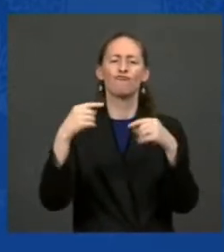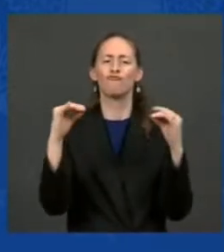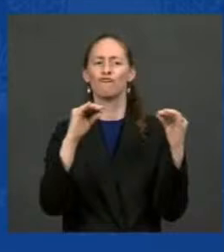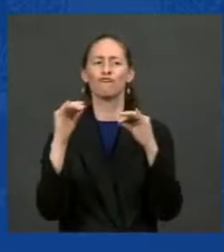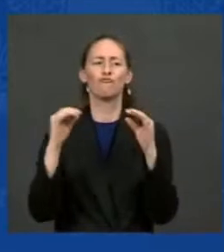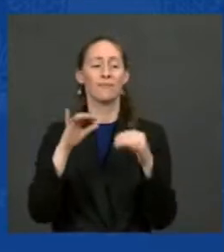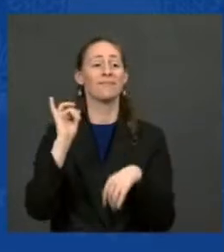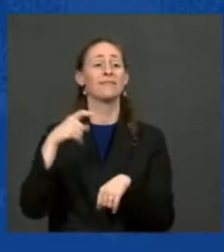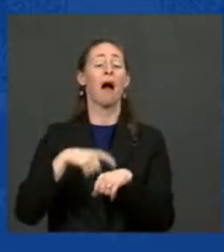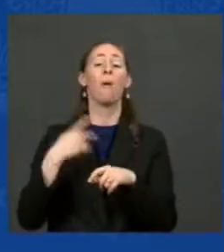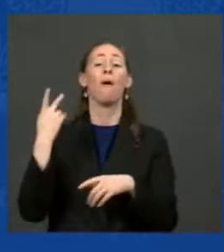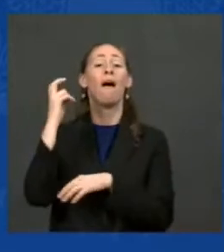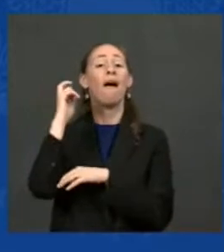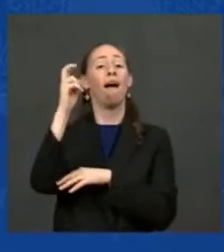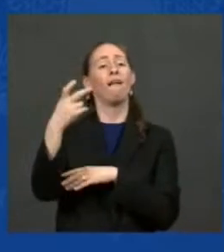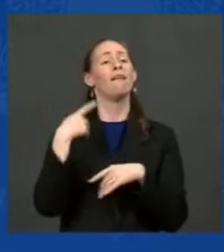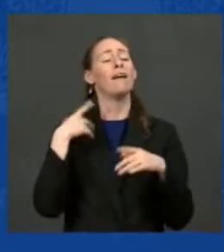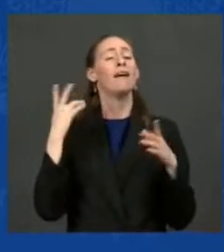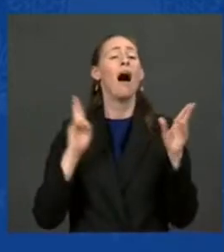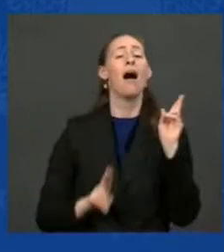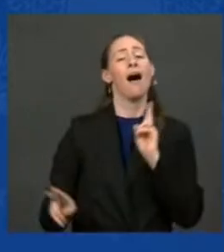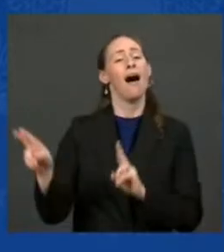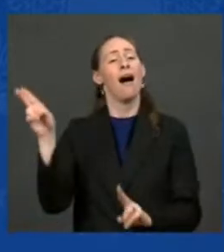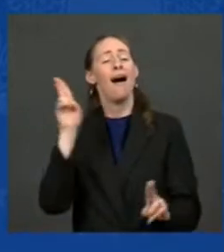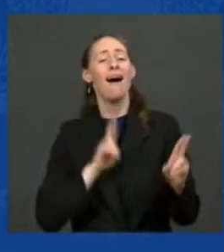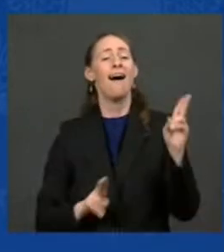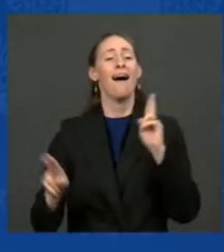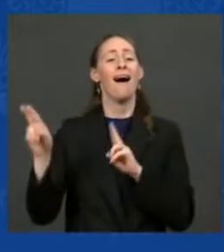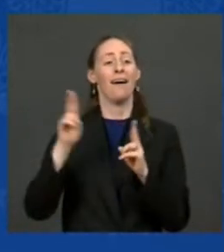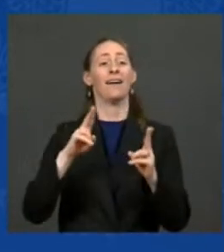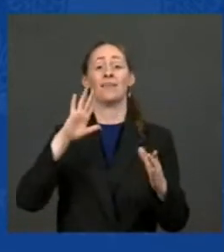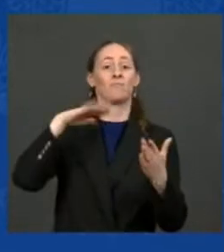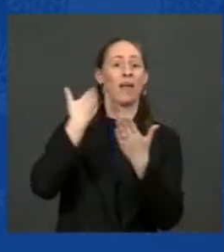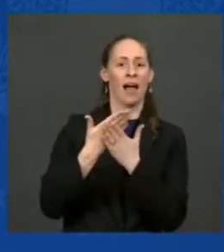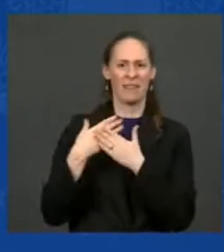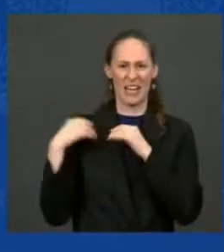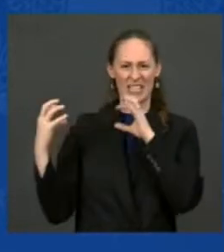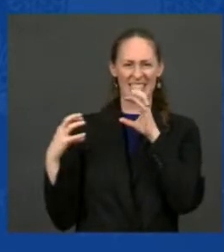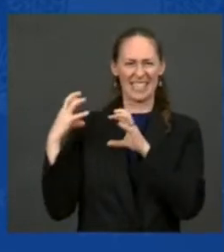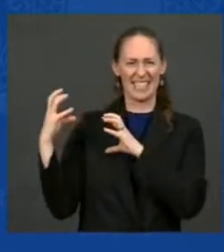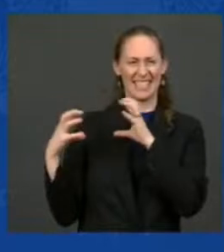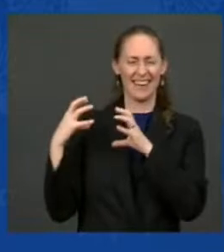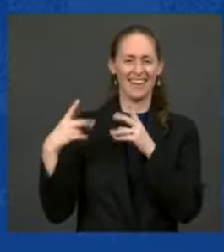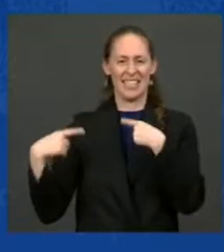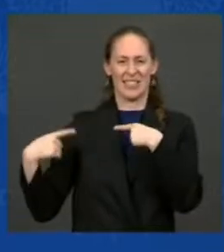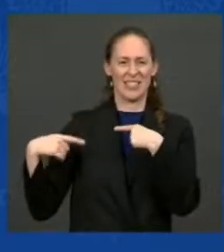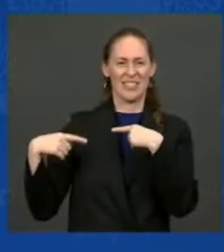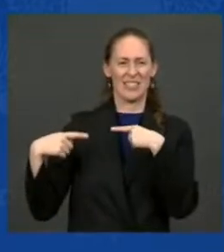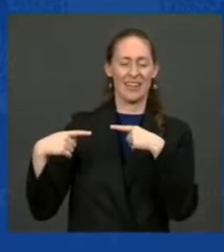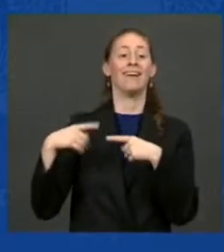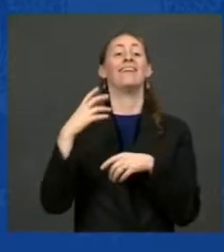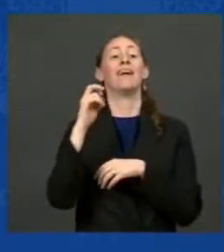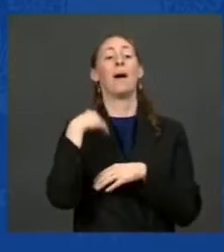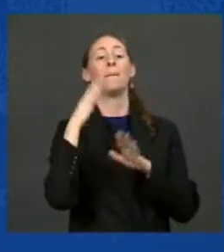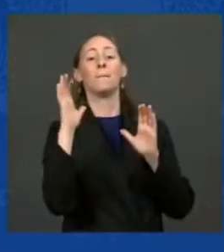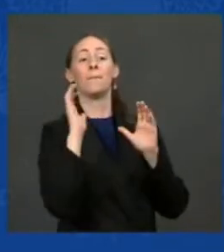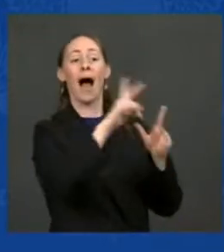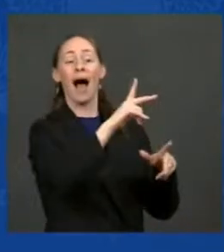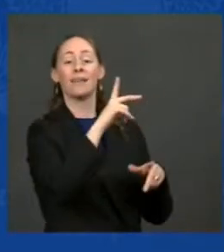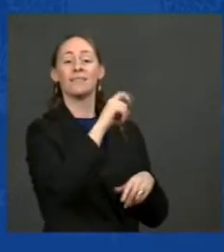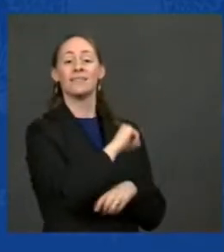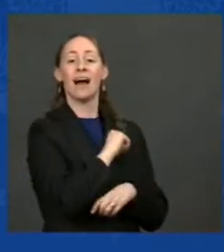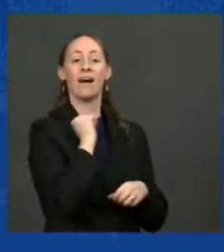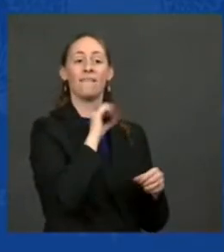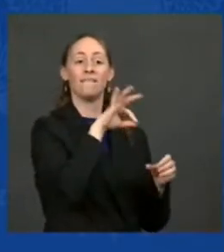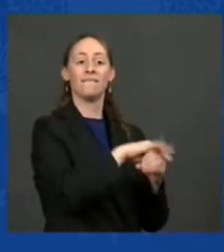and told stories before we were debating one another. And then the next day, to get back to the Senate to vote, we had to